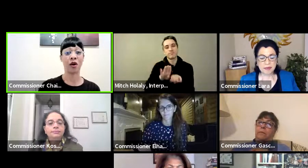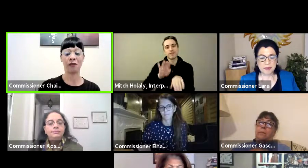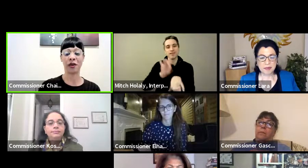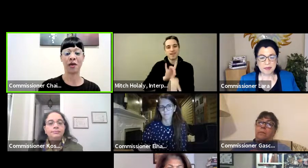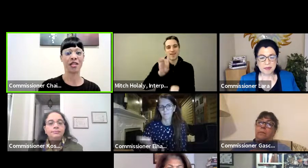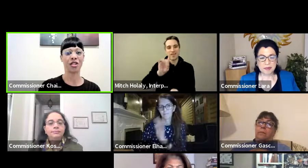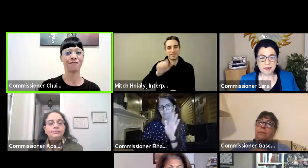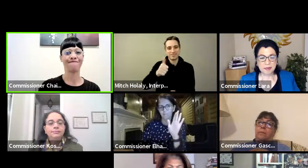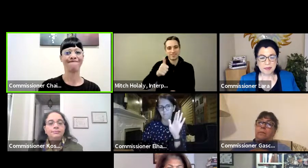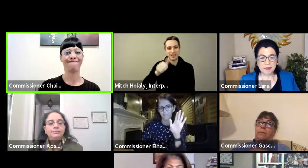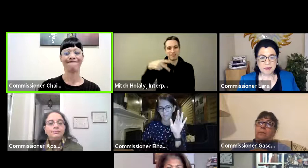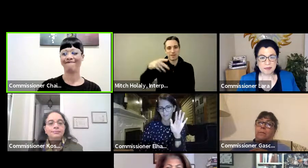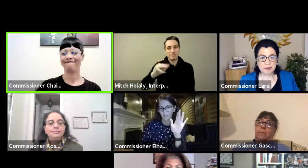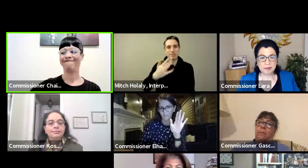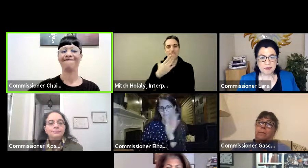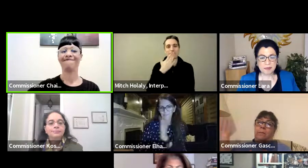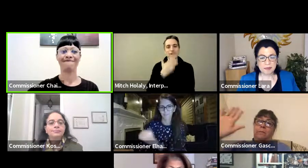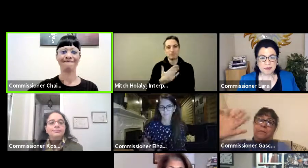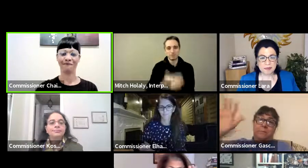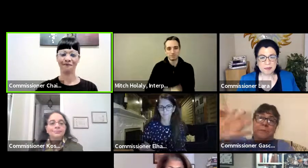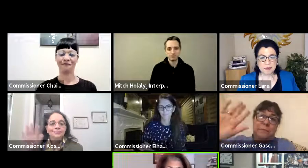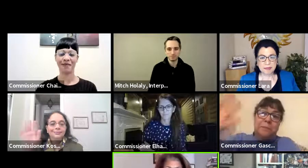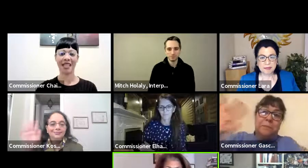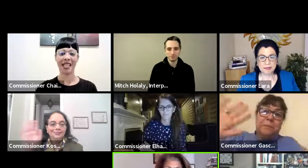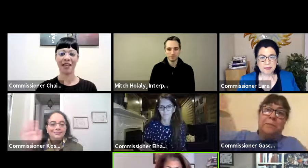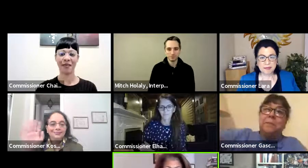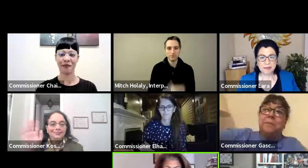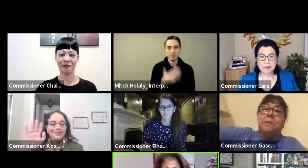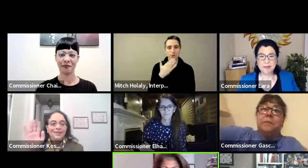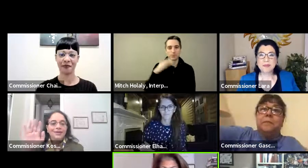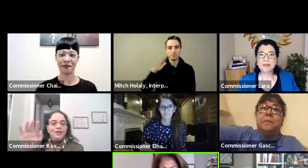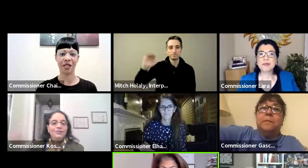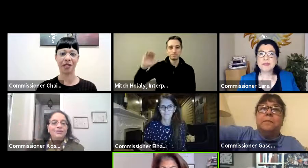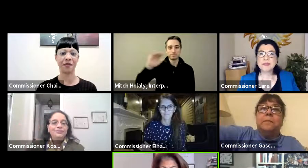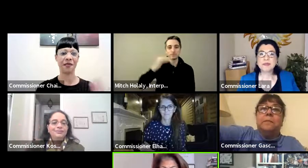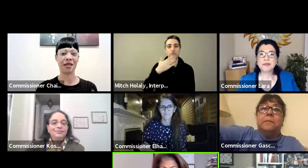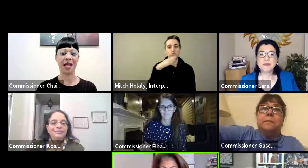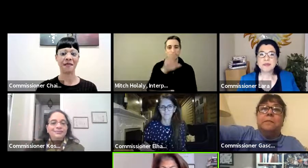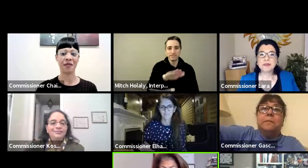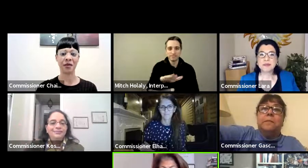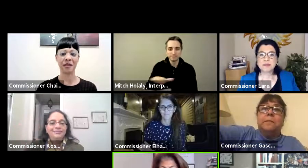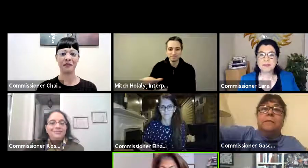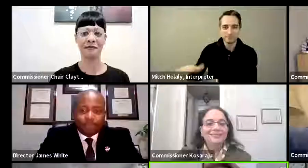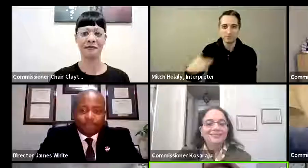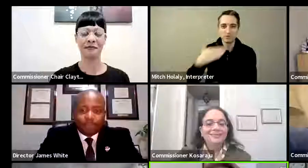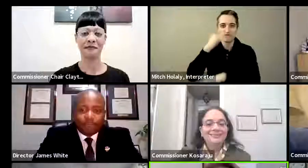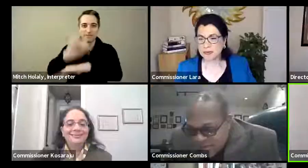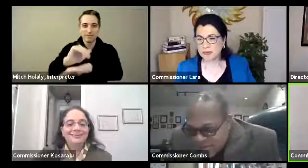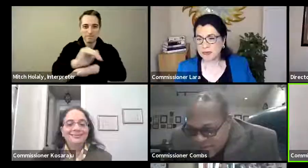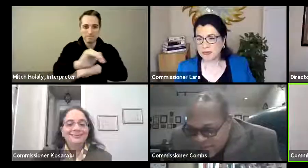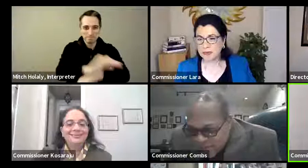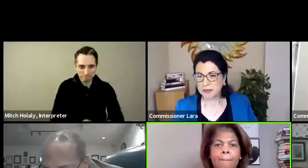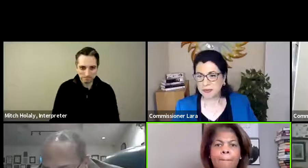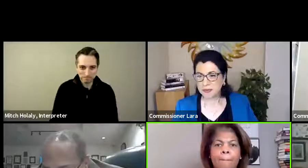Thank you all very much. Thank you, everybody. Thank you. Have a good evening. Good night, everyone.